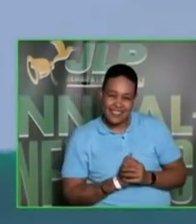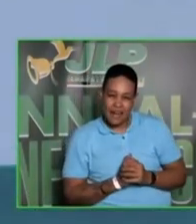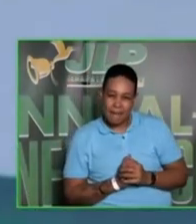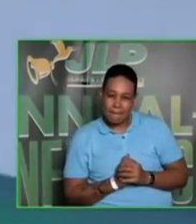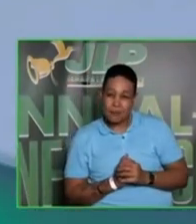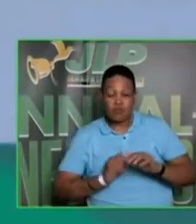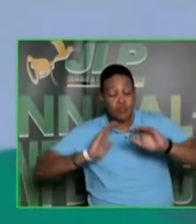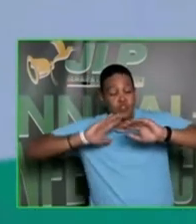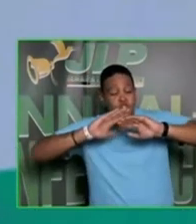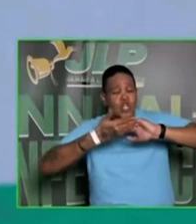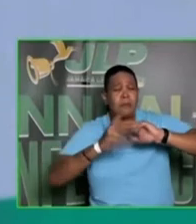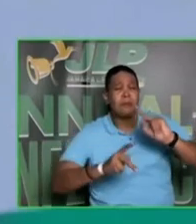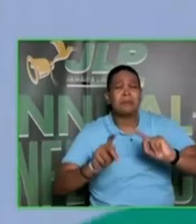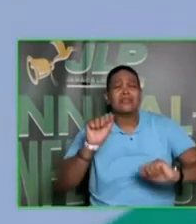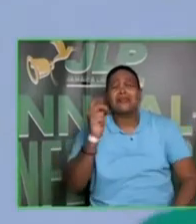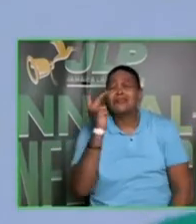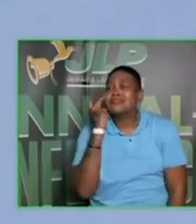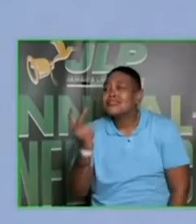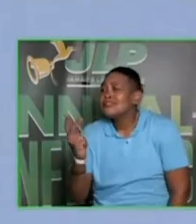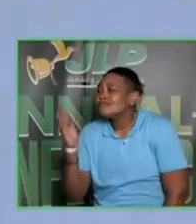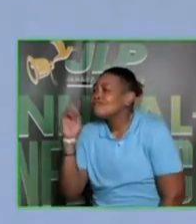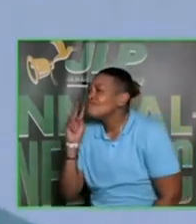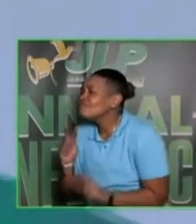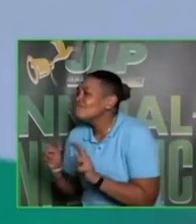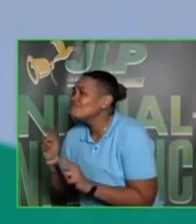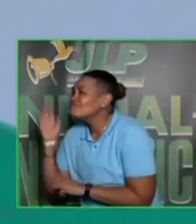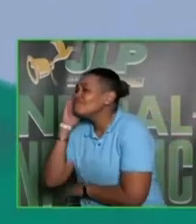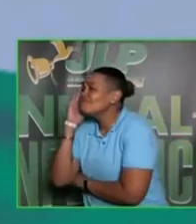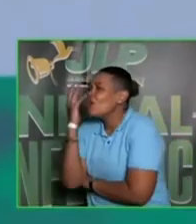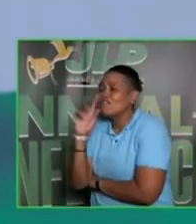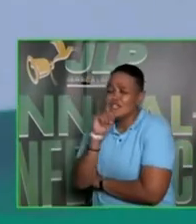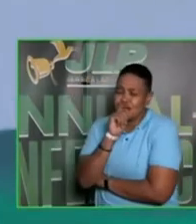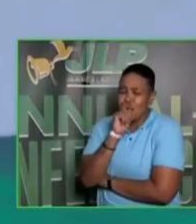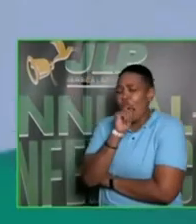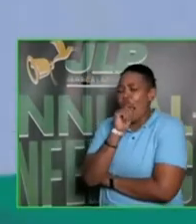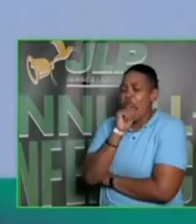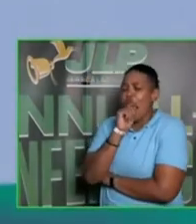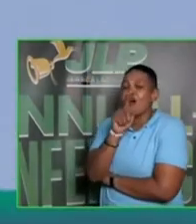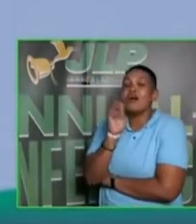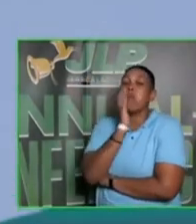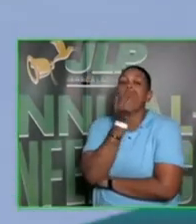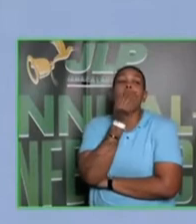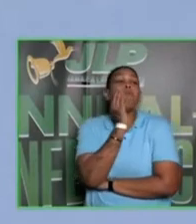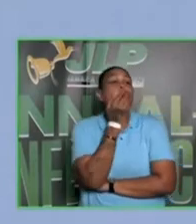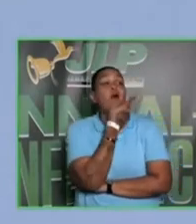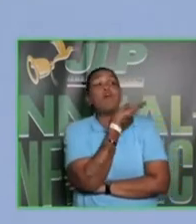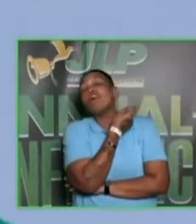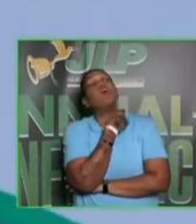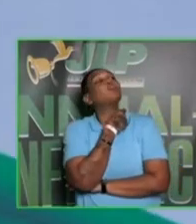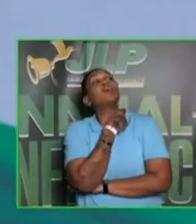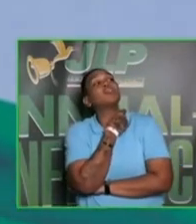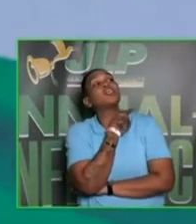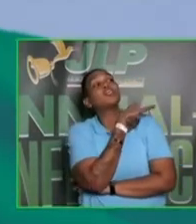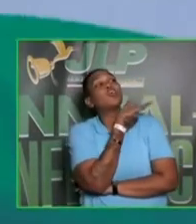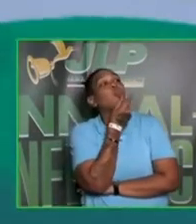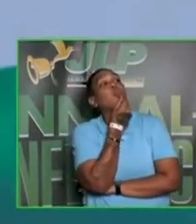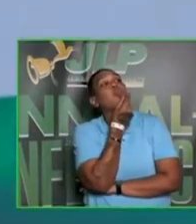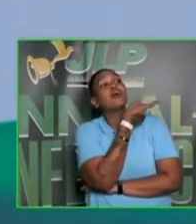The Jamaican people can see that it is one thing to listen to a bag of mouth and a bag of